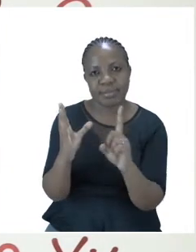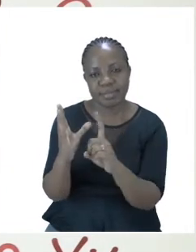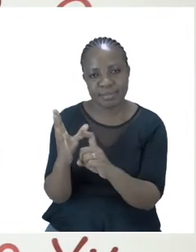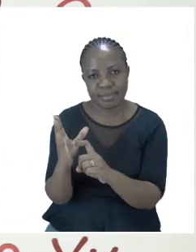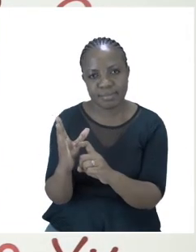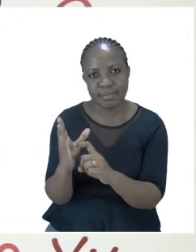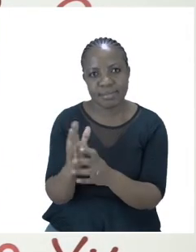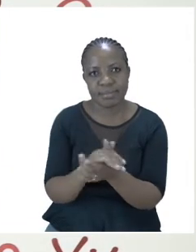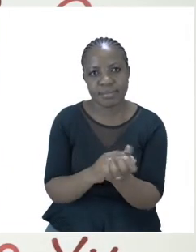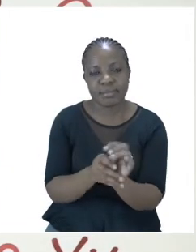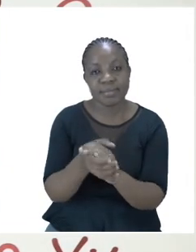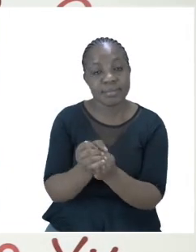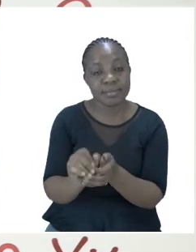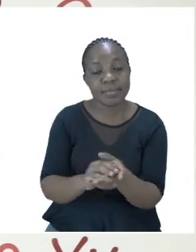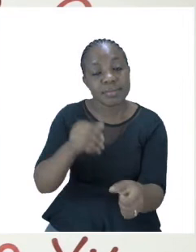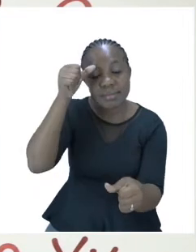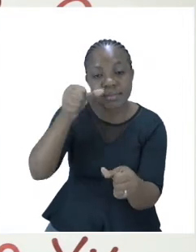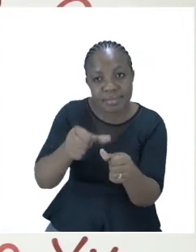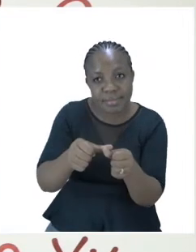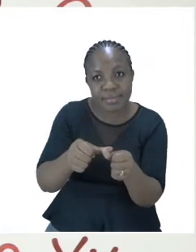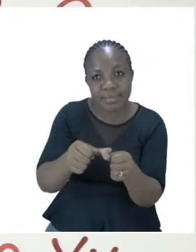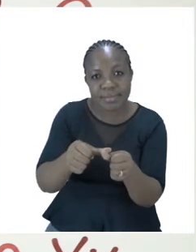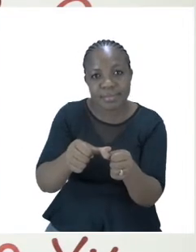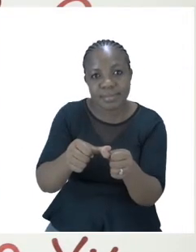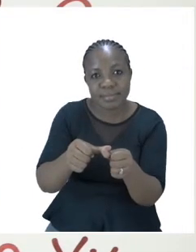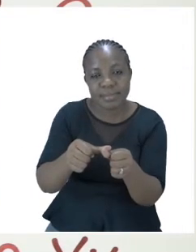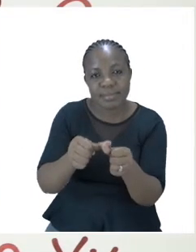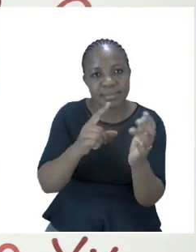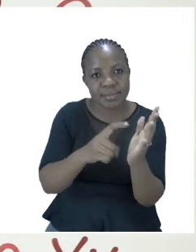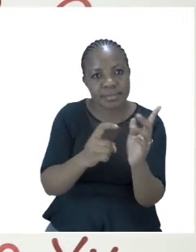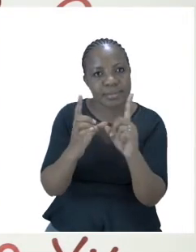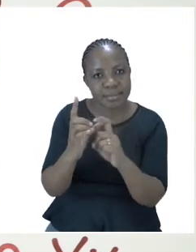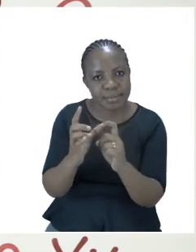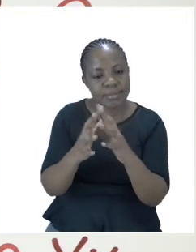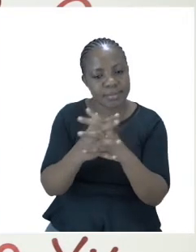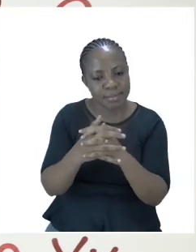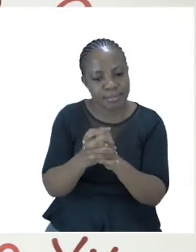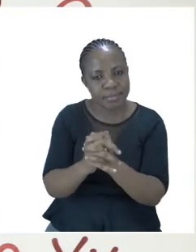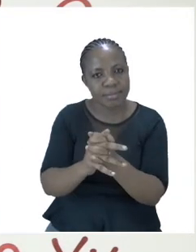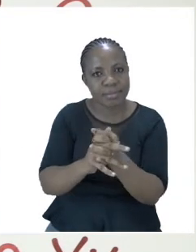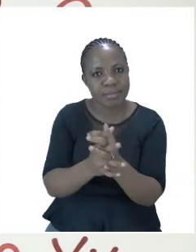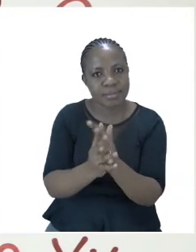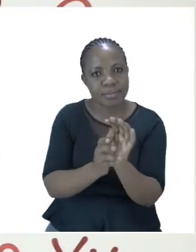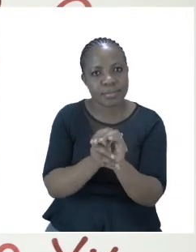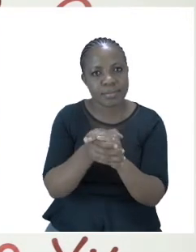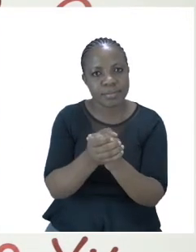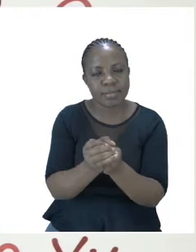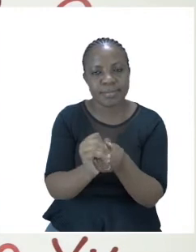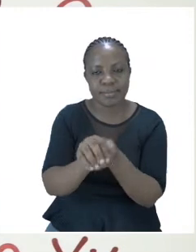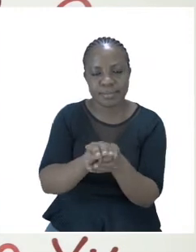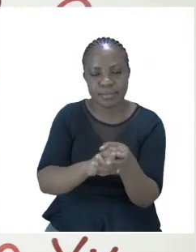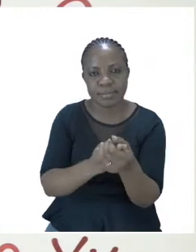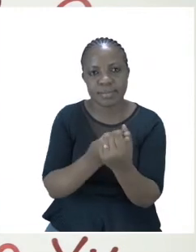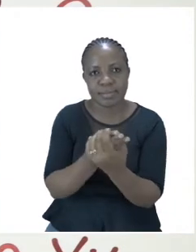sanitize. Now remember, when you're sanitizing, make sure that you rub inside, around your hands